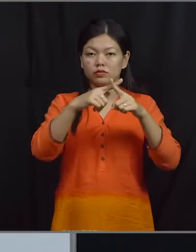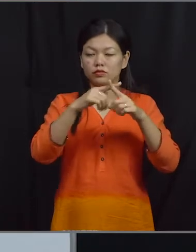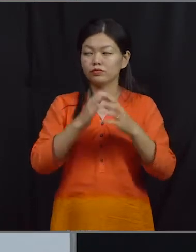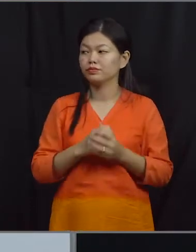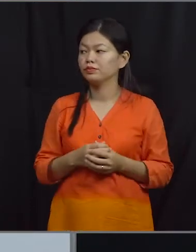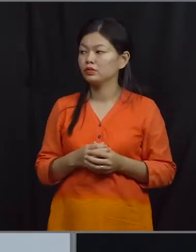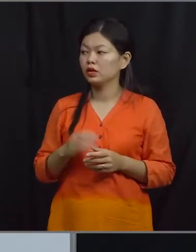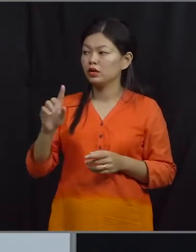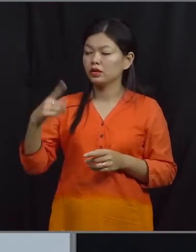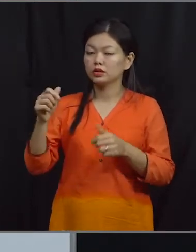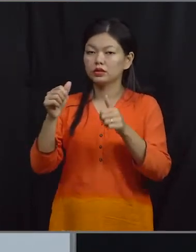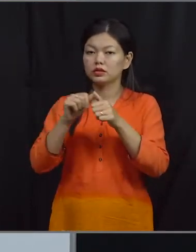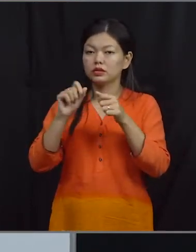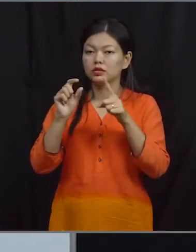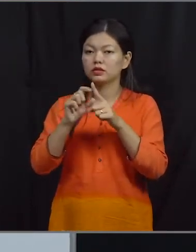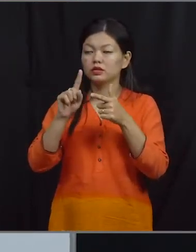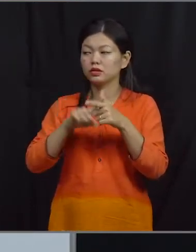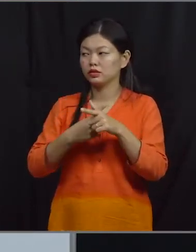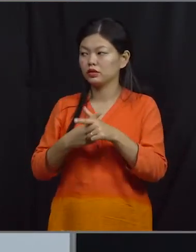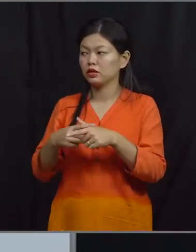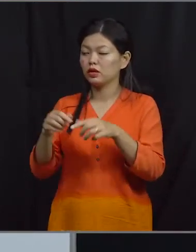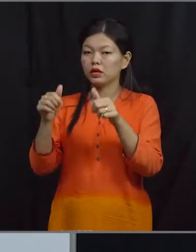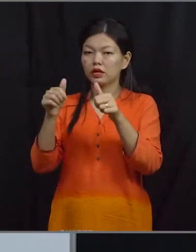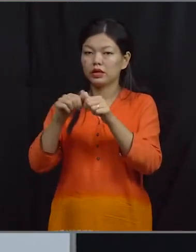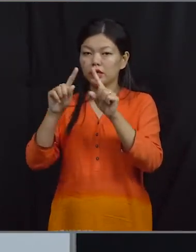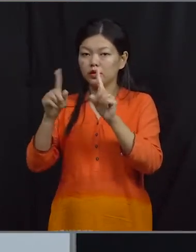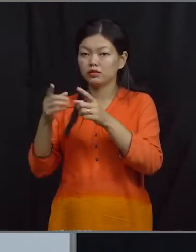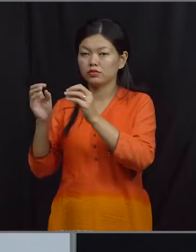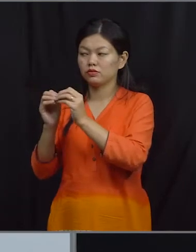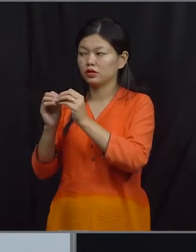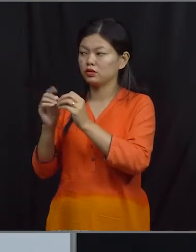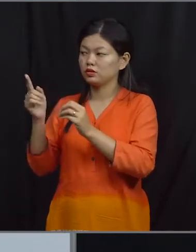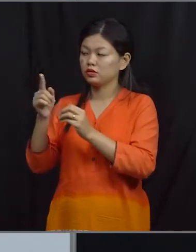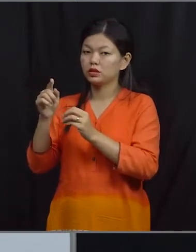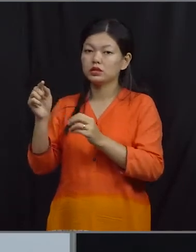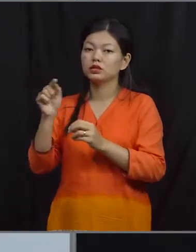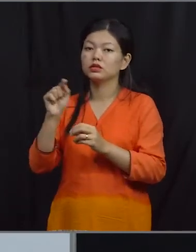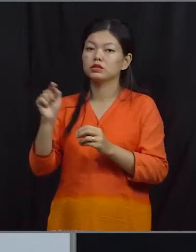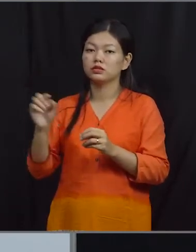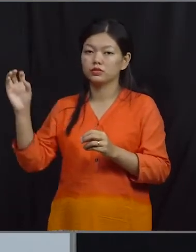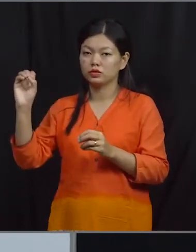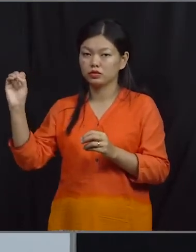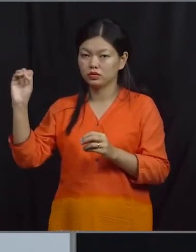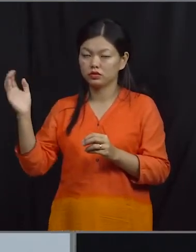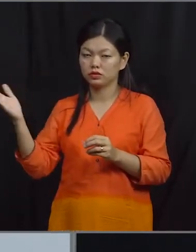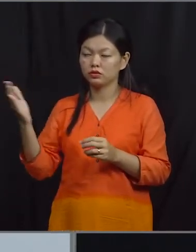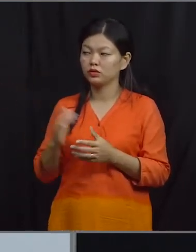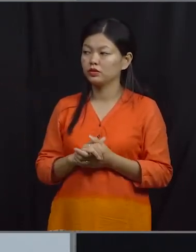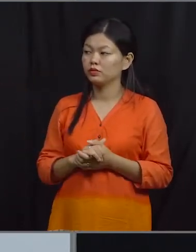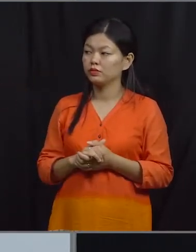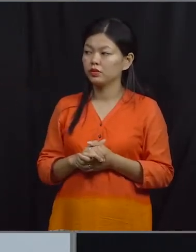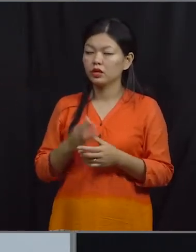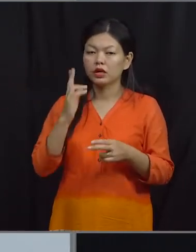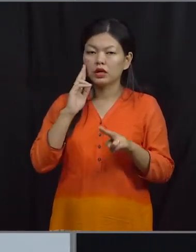non-zero, it is not a zero matrix. Then if this is a zero matrix, what will happen? If this is